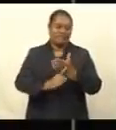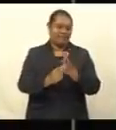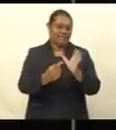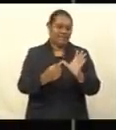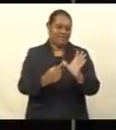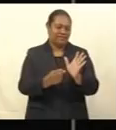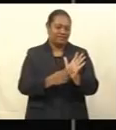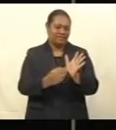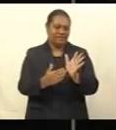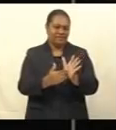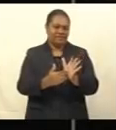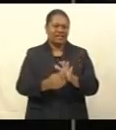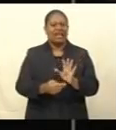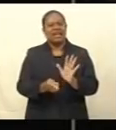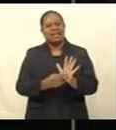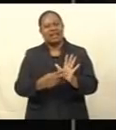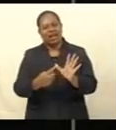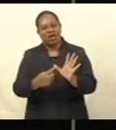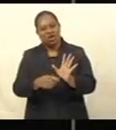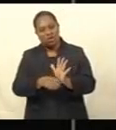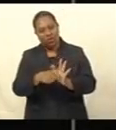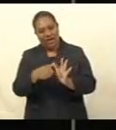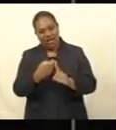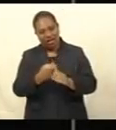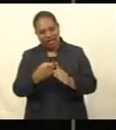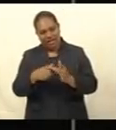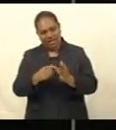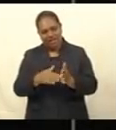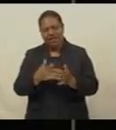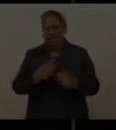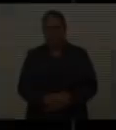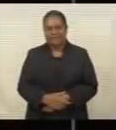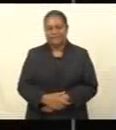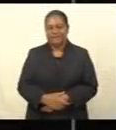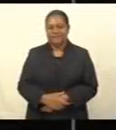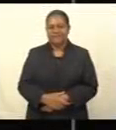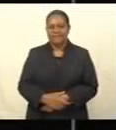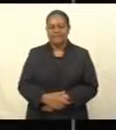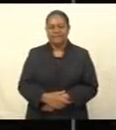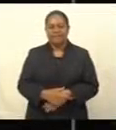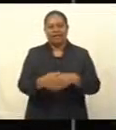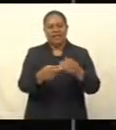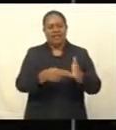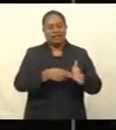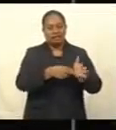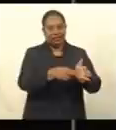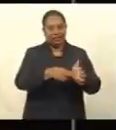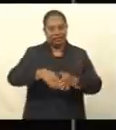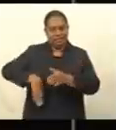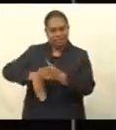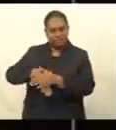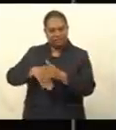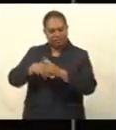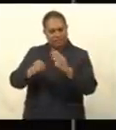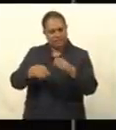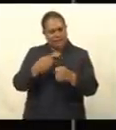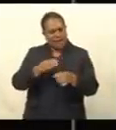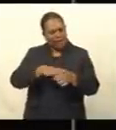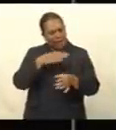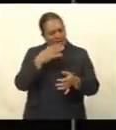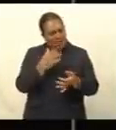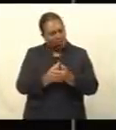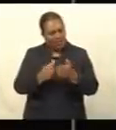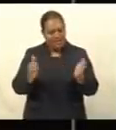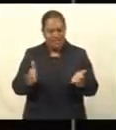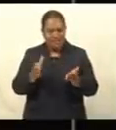However, it was Nareki and the Hurricanes that had the last laugh. The Nandi Football Association is making sure its players